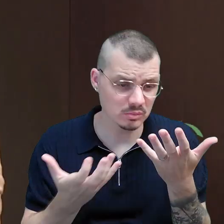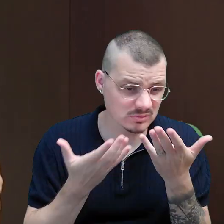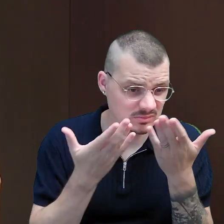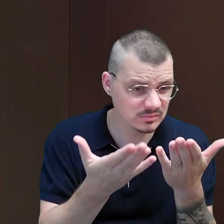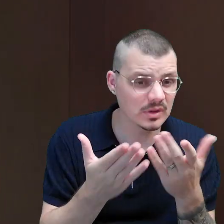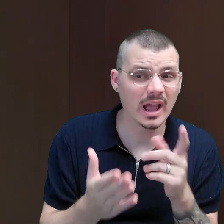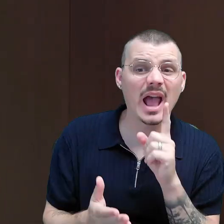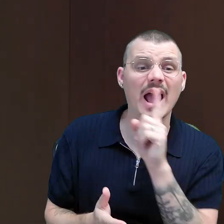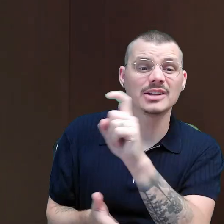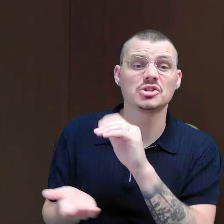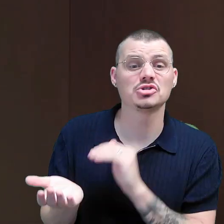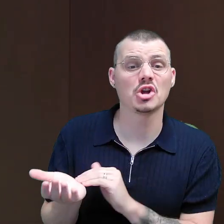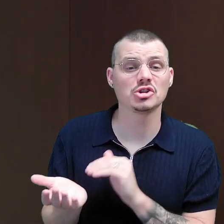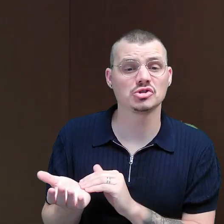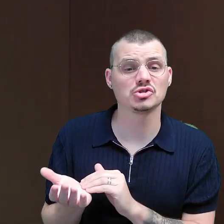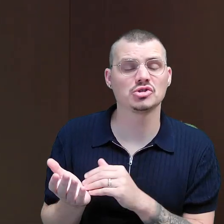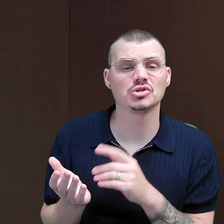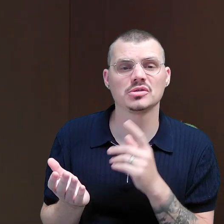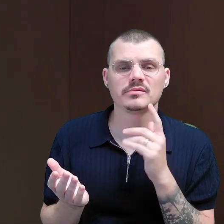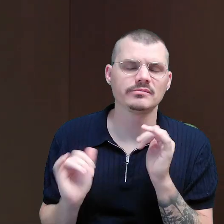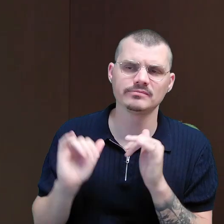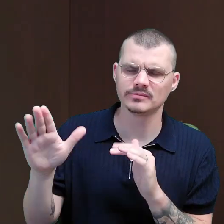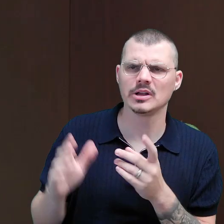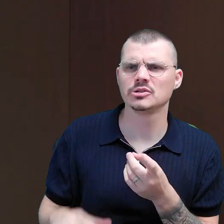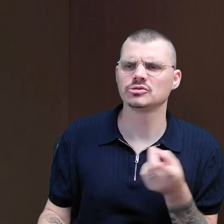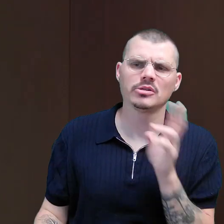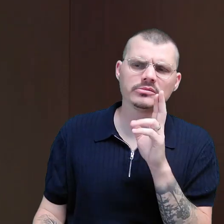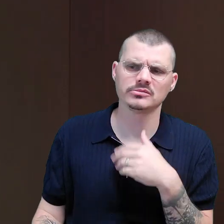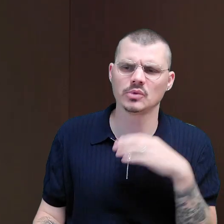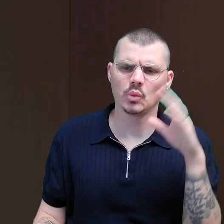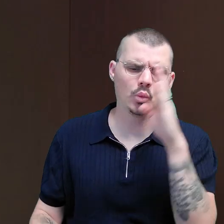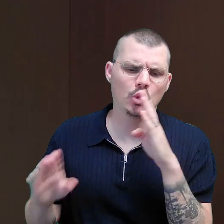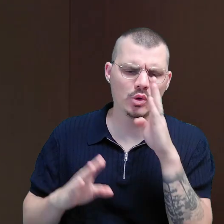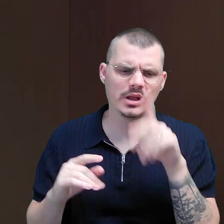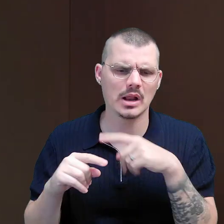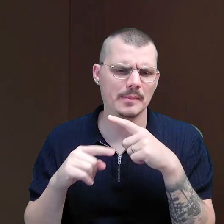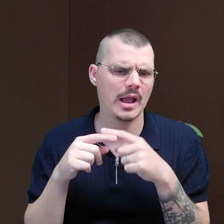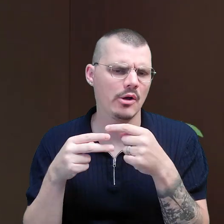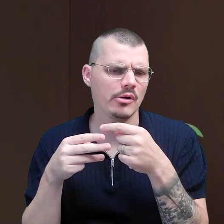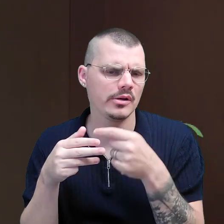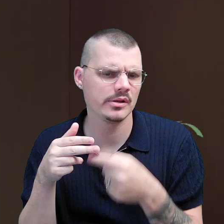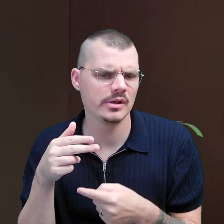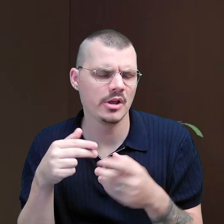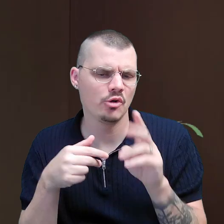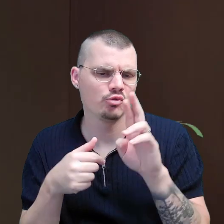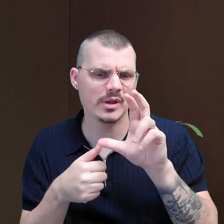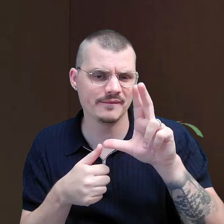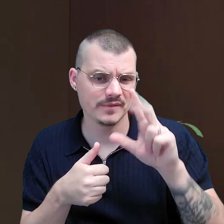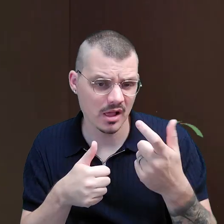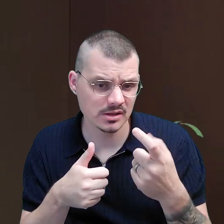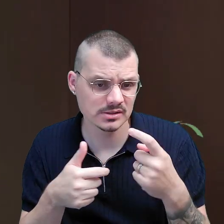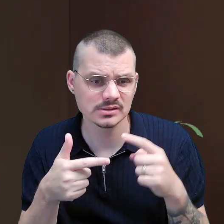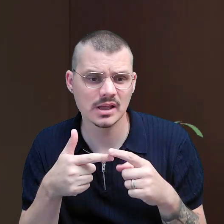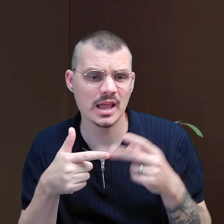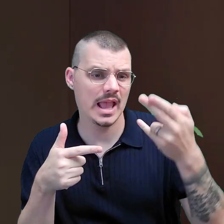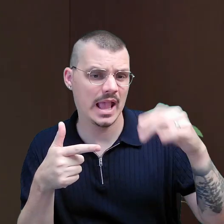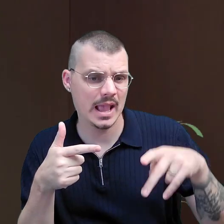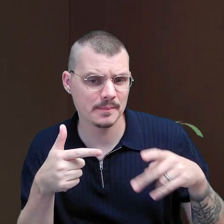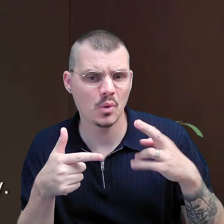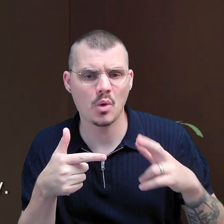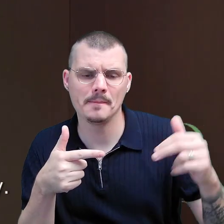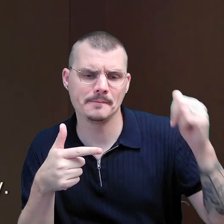we might want to ask for, Dr. Smith, we're worried about the following. We are worried about